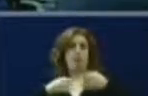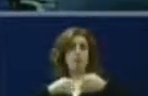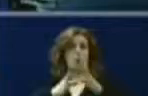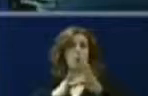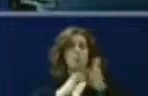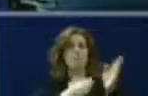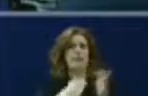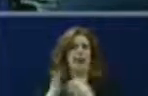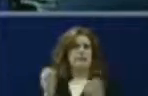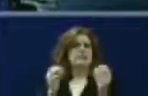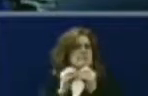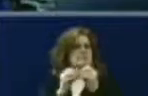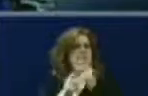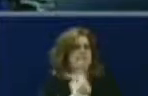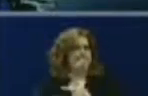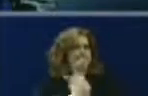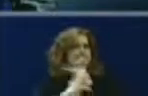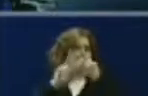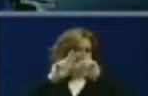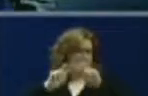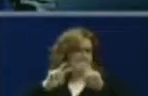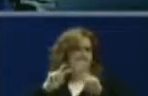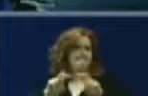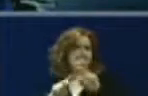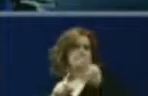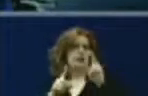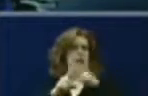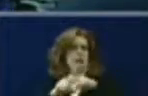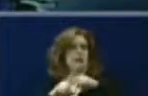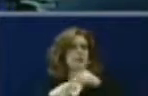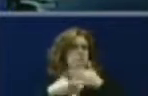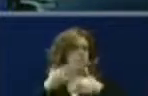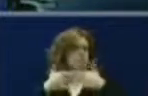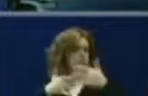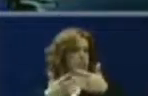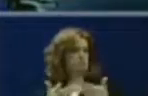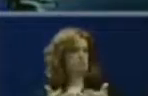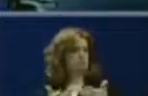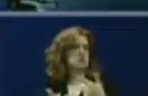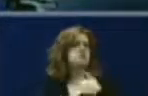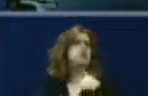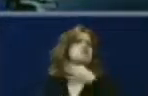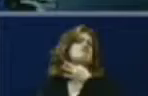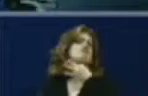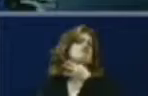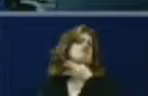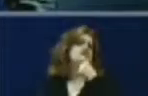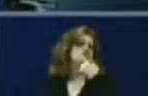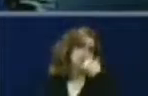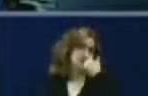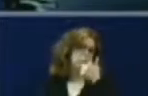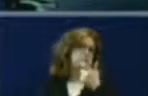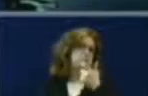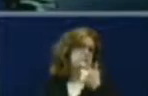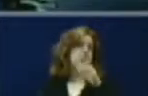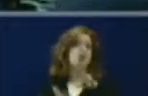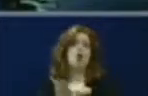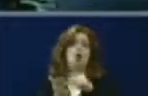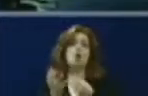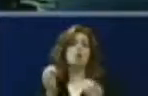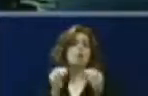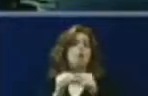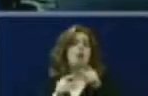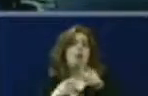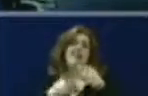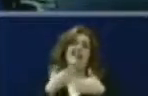much more careful assessment and assignment process. So I'm interested in learning more about how that